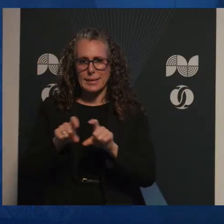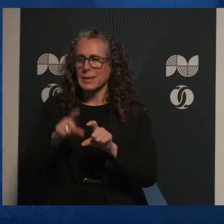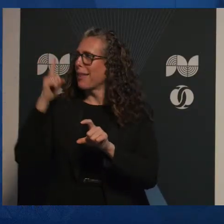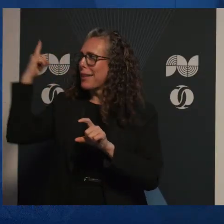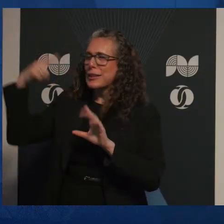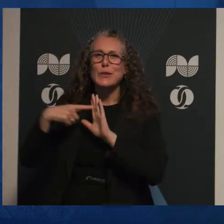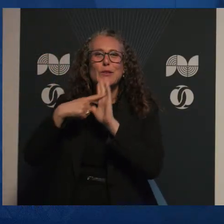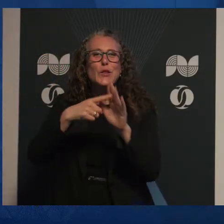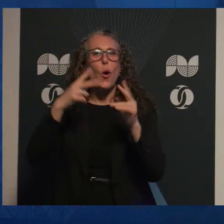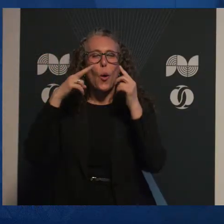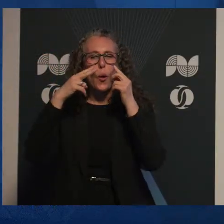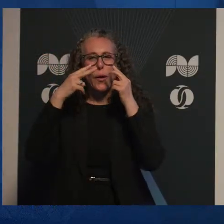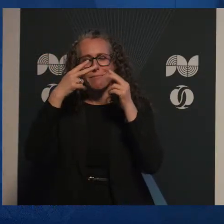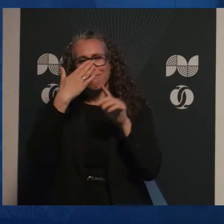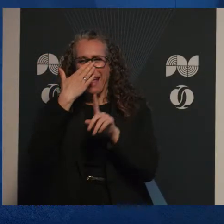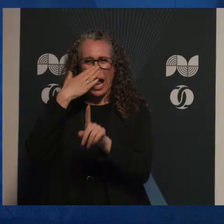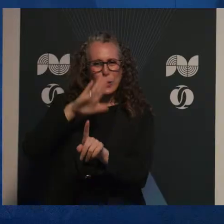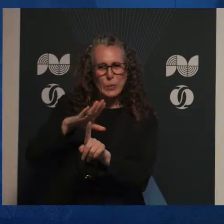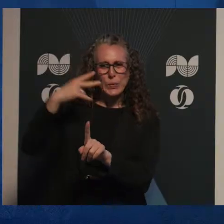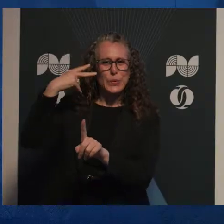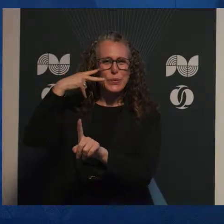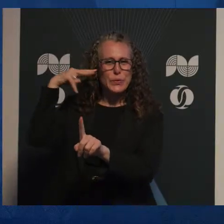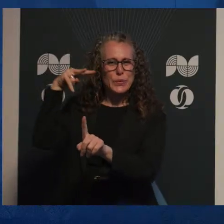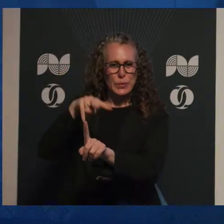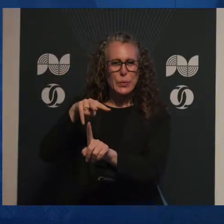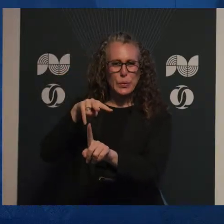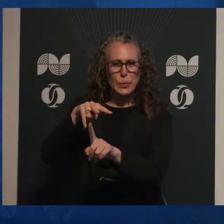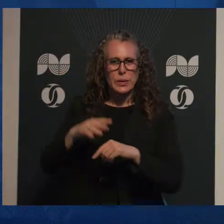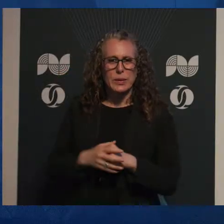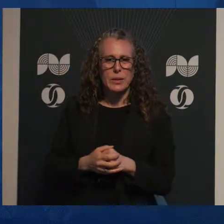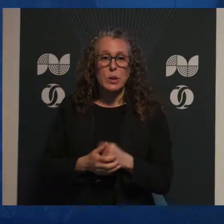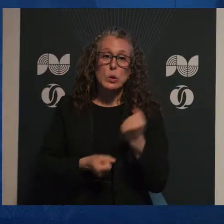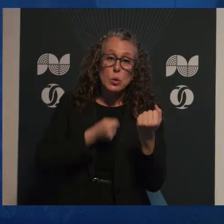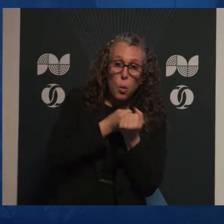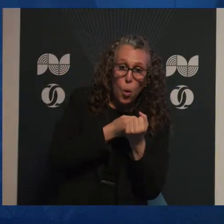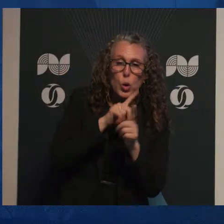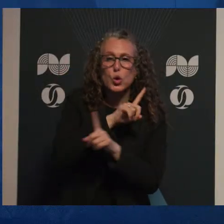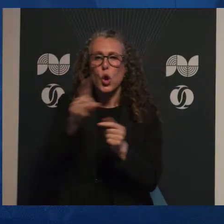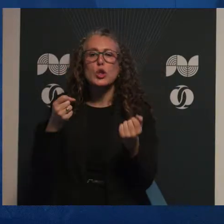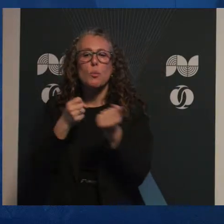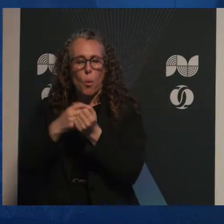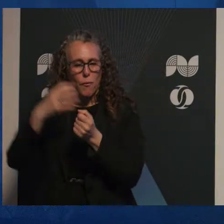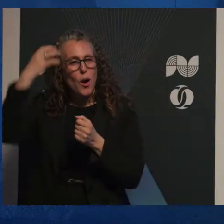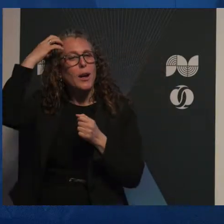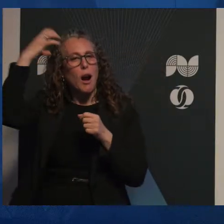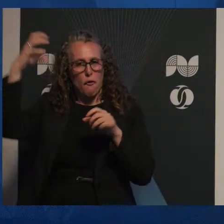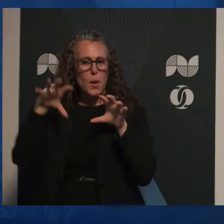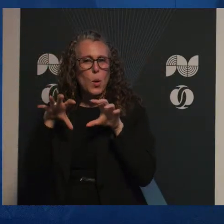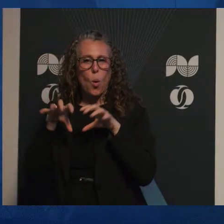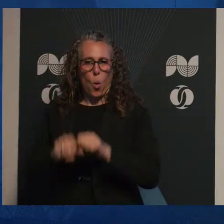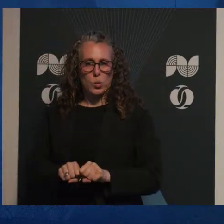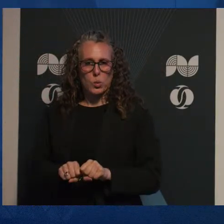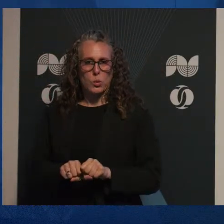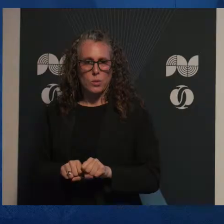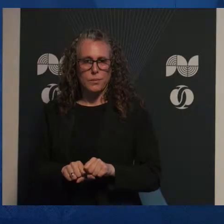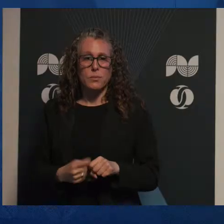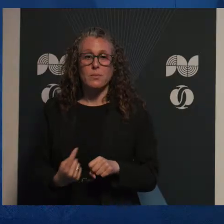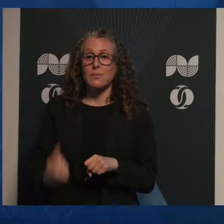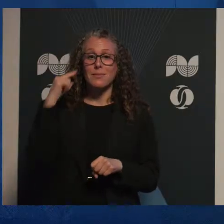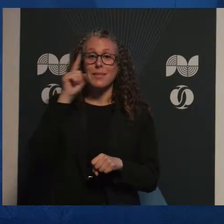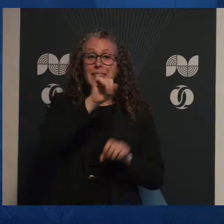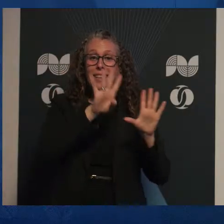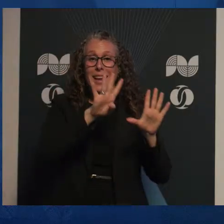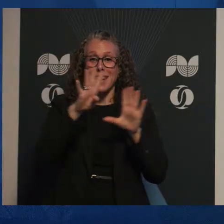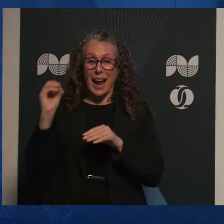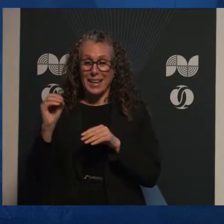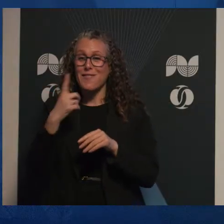this is to state intervention, support for state ownership. So the red bars are in the 90s, the blue